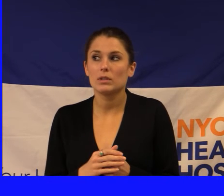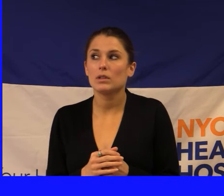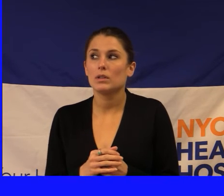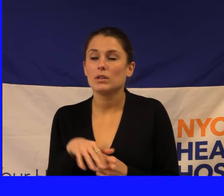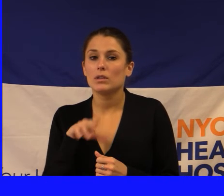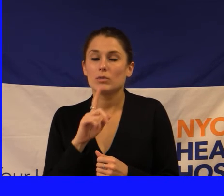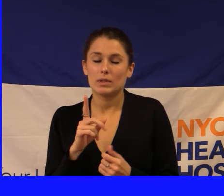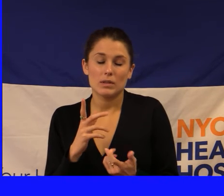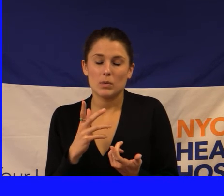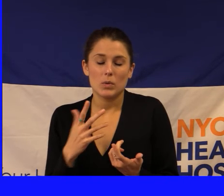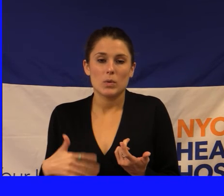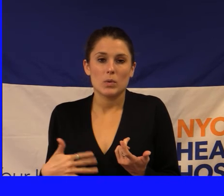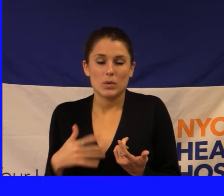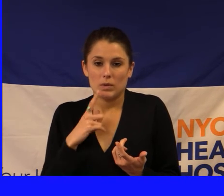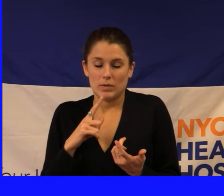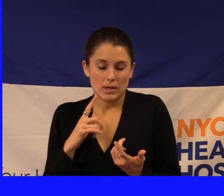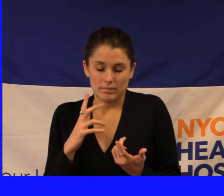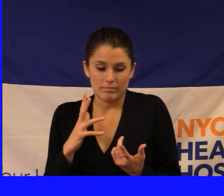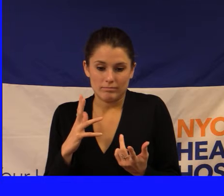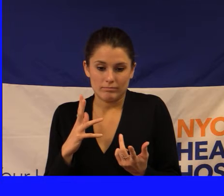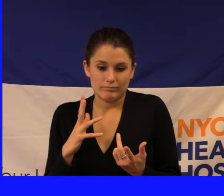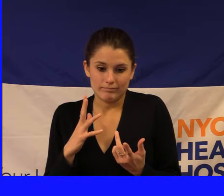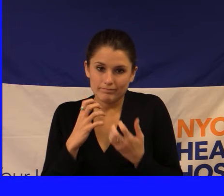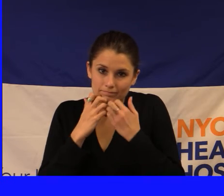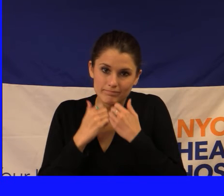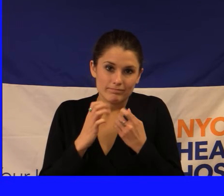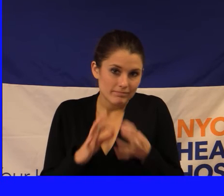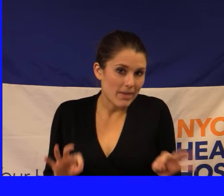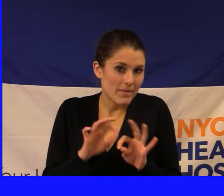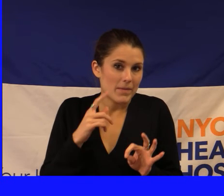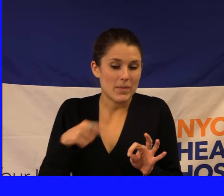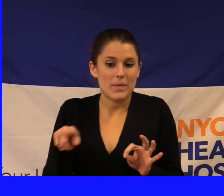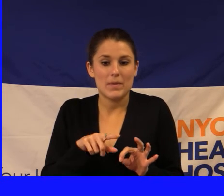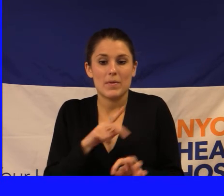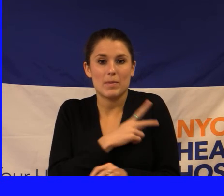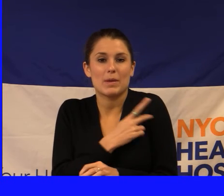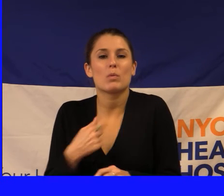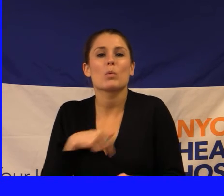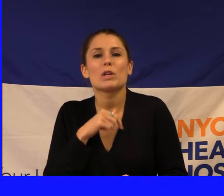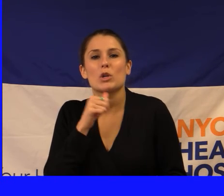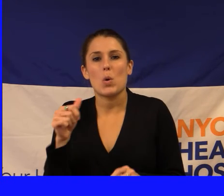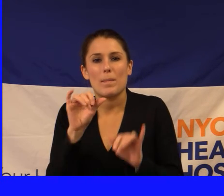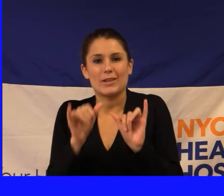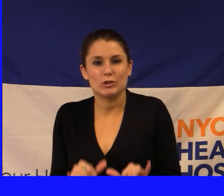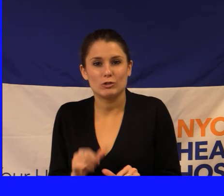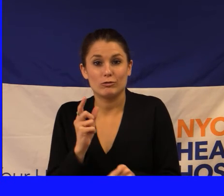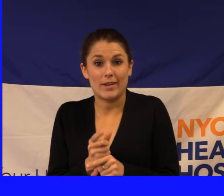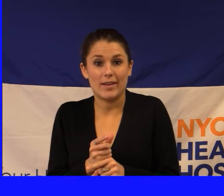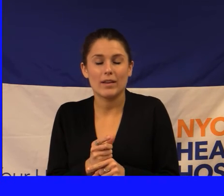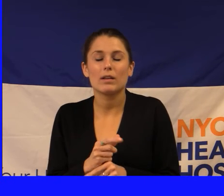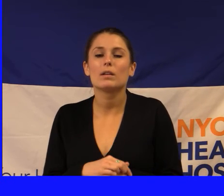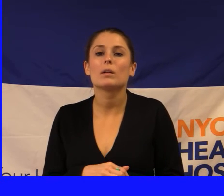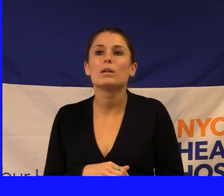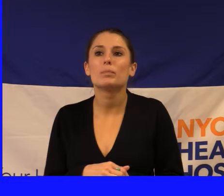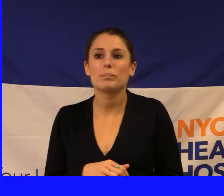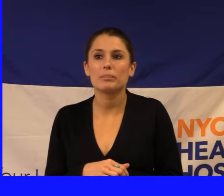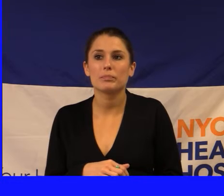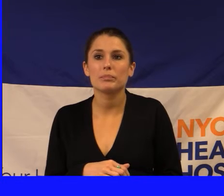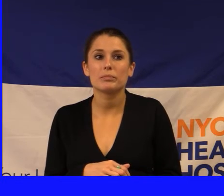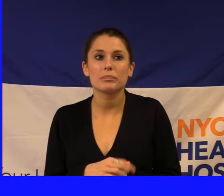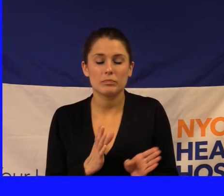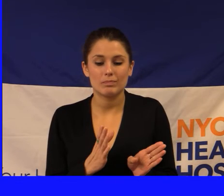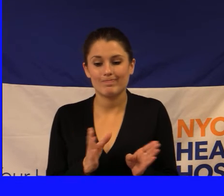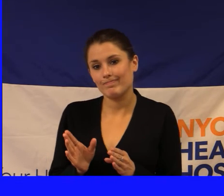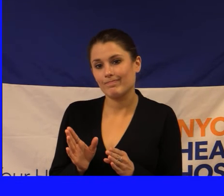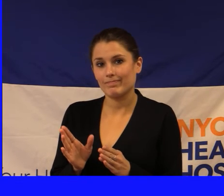incredible value to our patients that we don't measure, right? I mean, our pivoting to telehealth